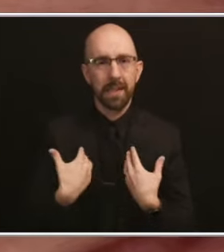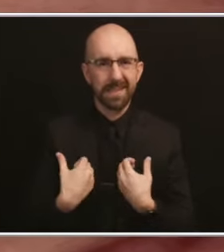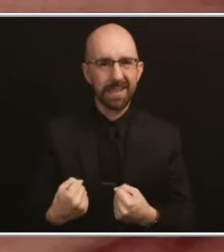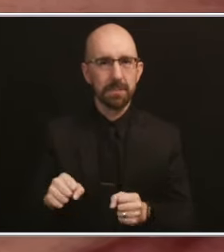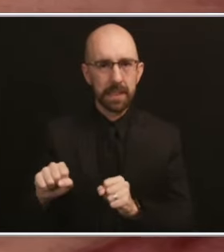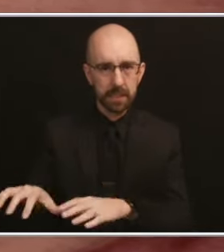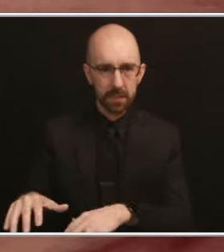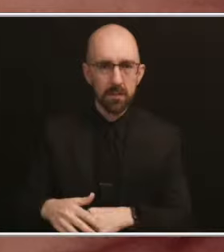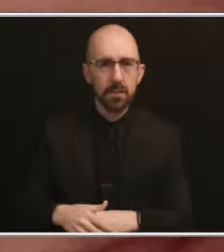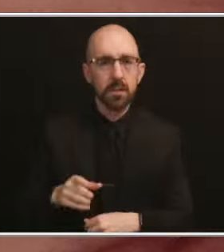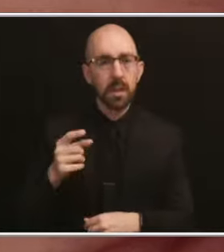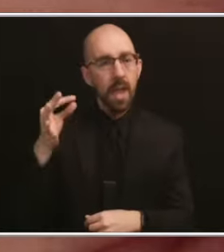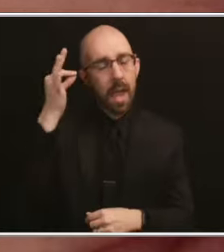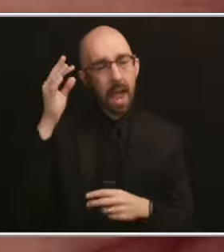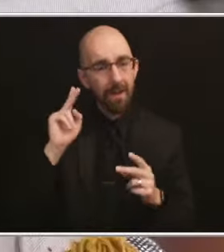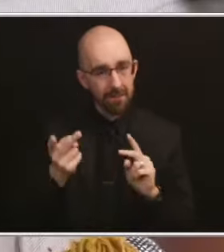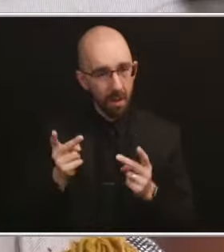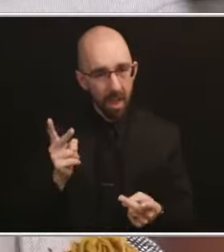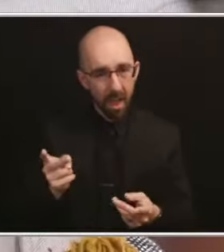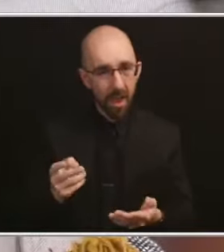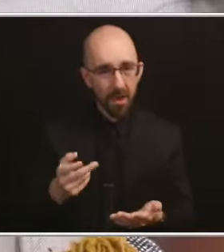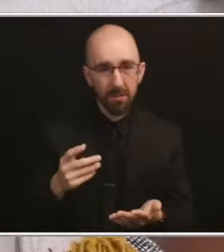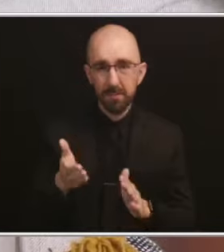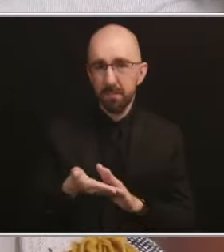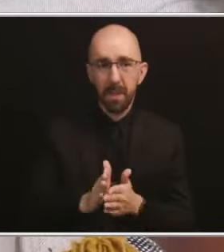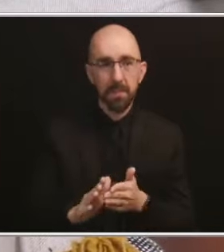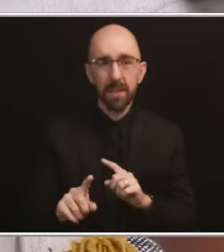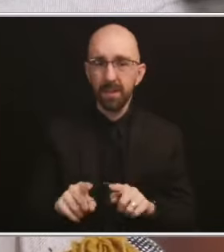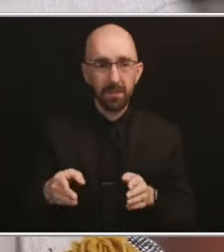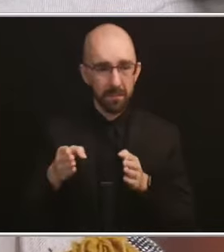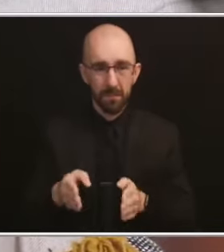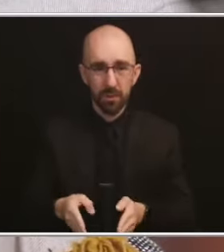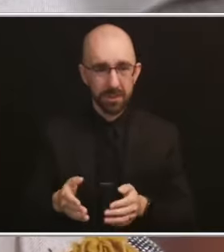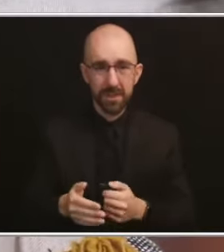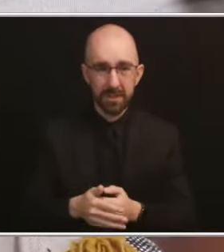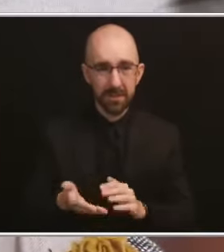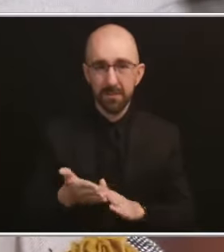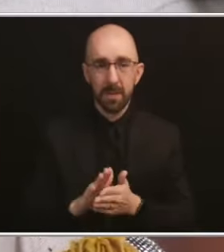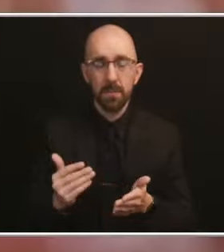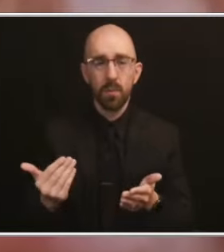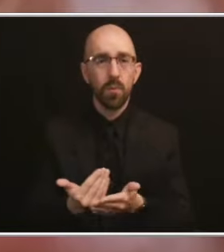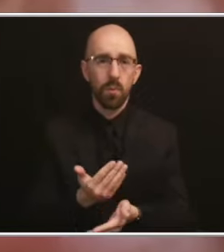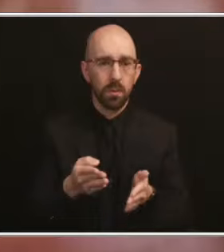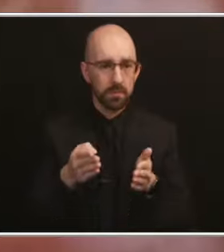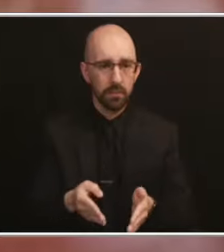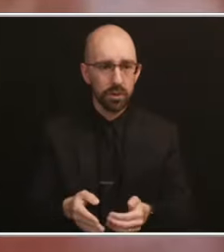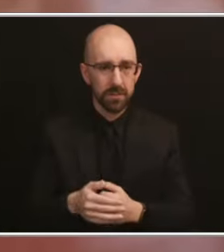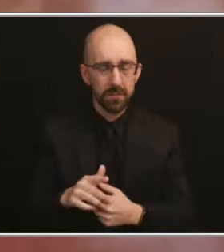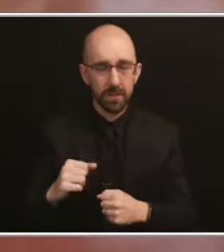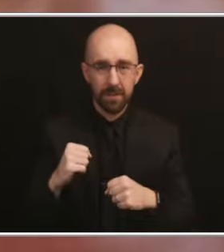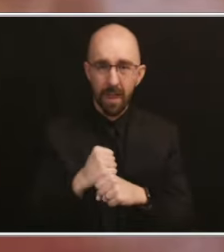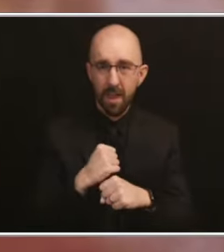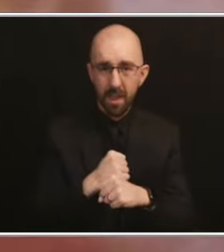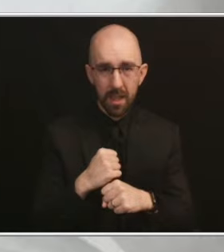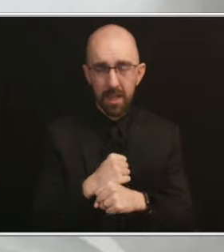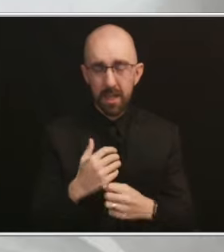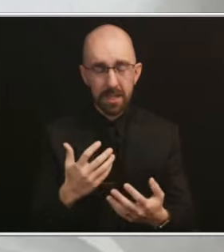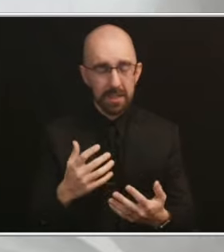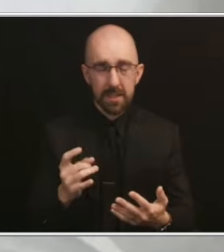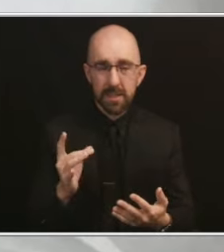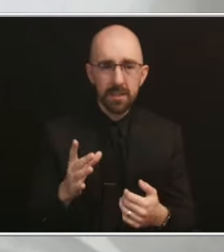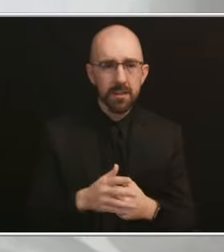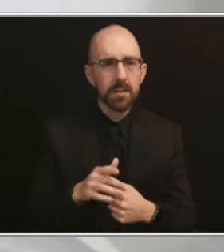falling out, you become a different person. You become a whole new person. And you're fighting. Quina took